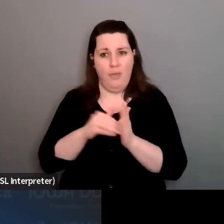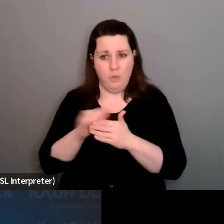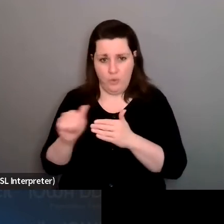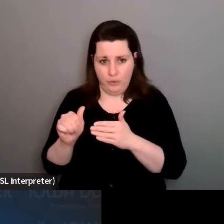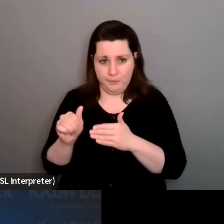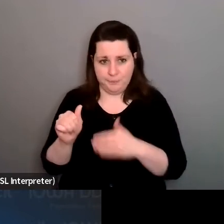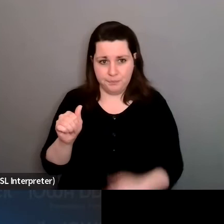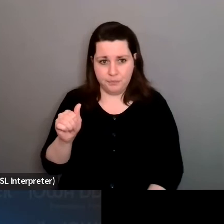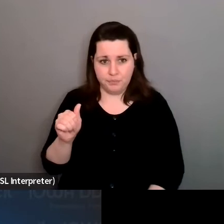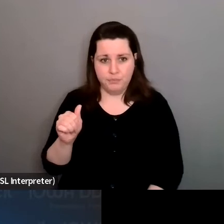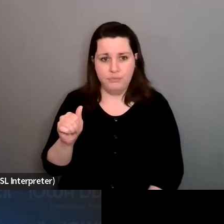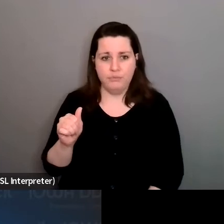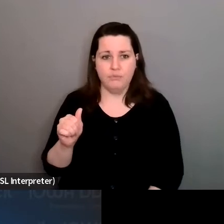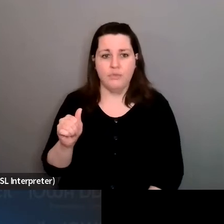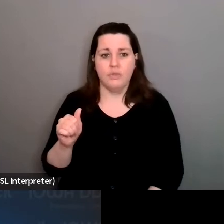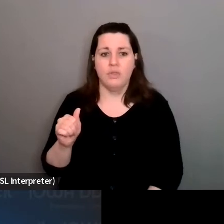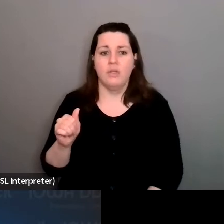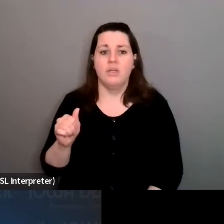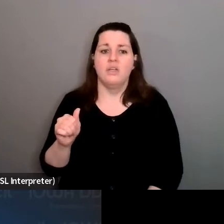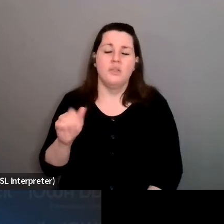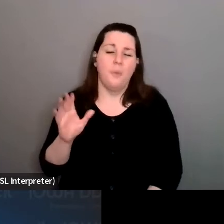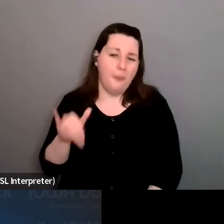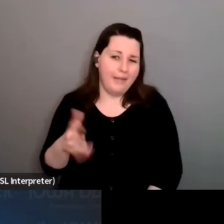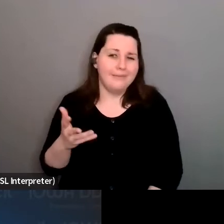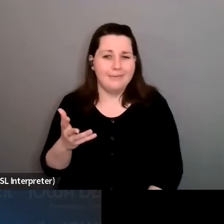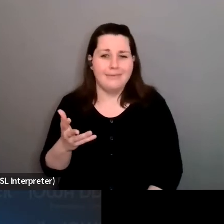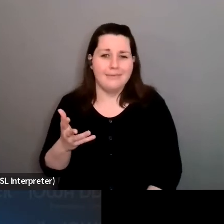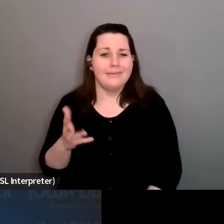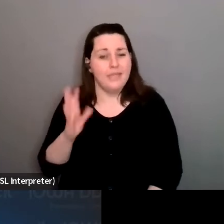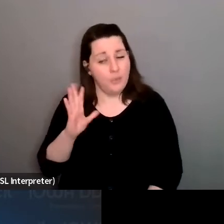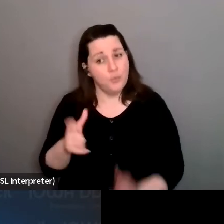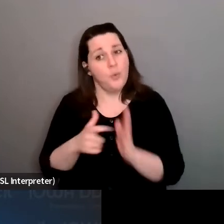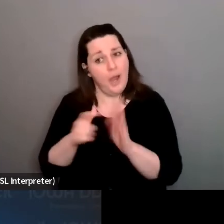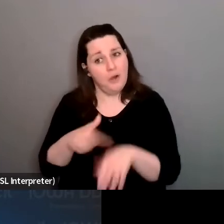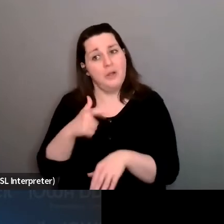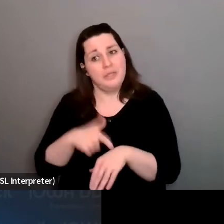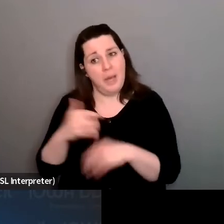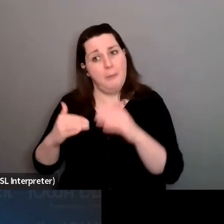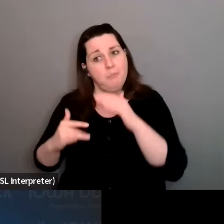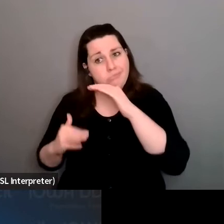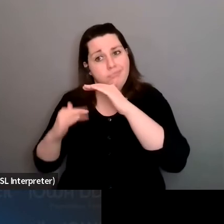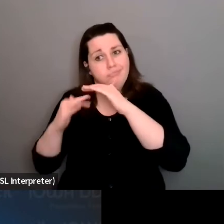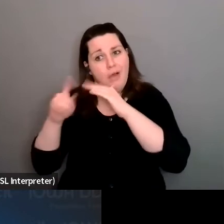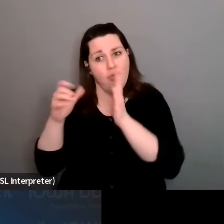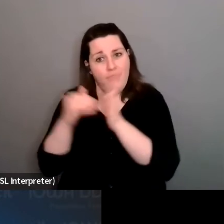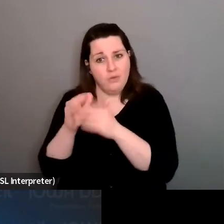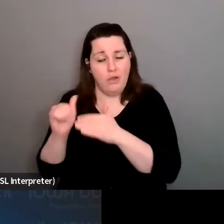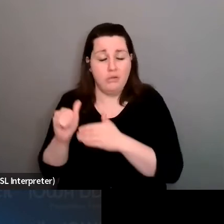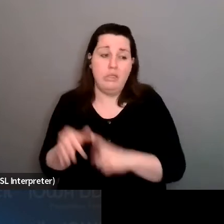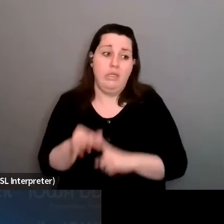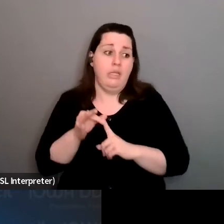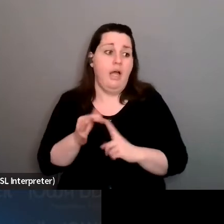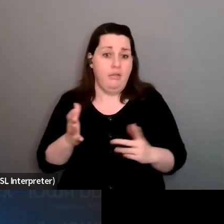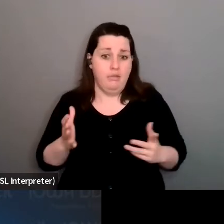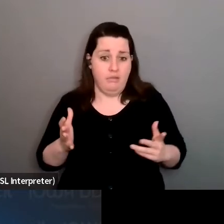$100,000. So that is one of the things. It would take you a while to get to that 100,000 unless we, experience a great market